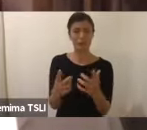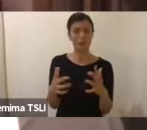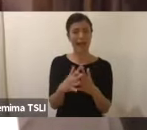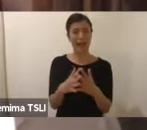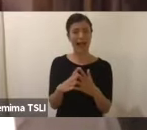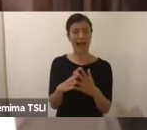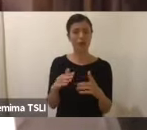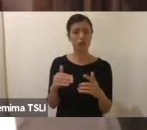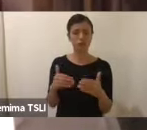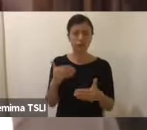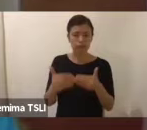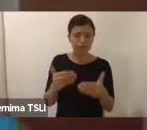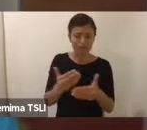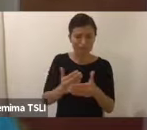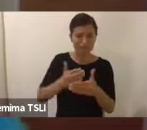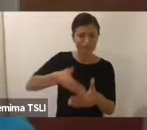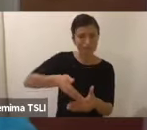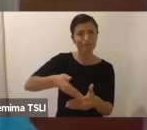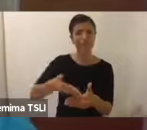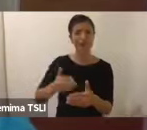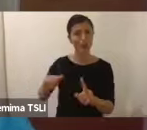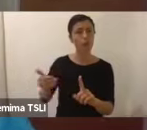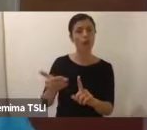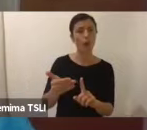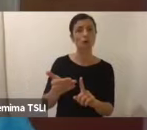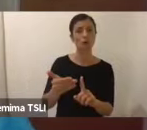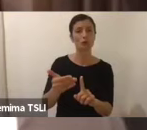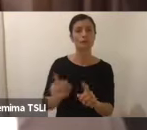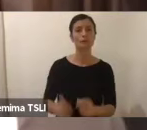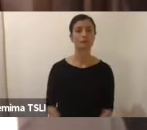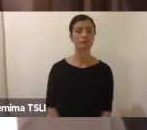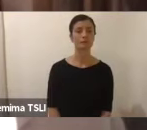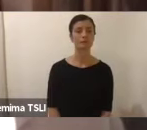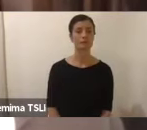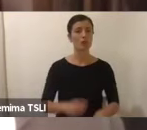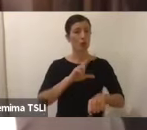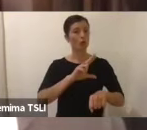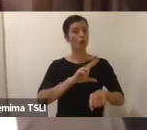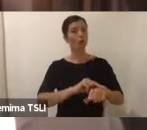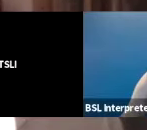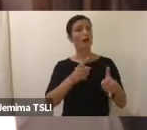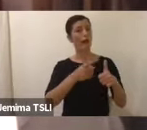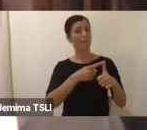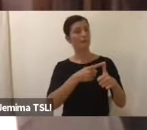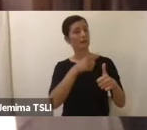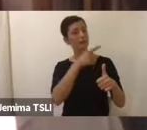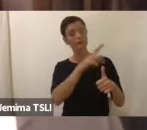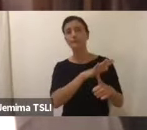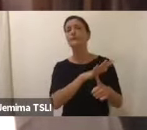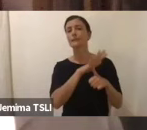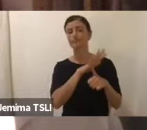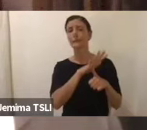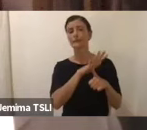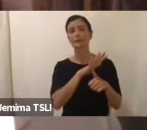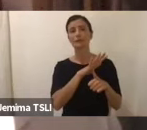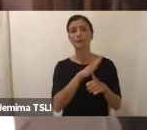i'd like to to sort of emphasize that dr ambedkar i think is the key uh for us to find a